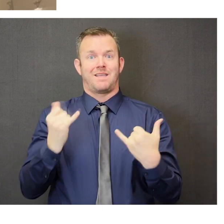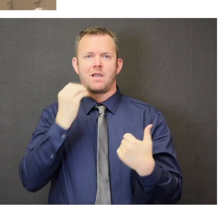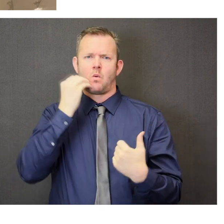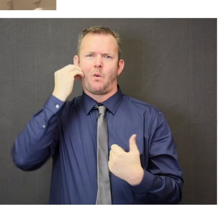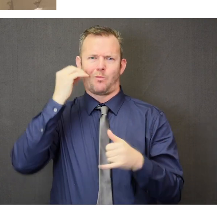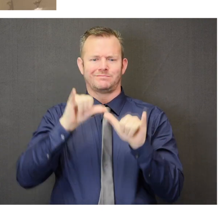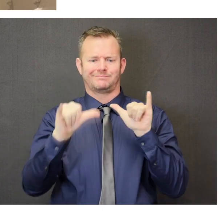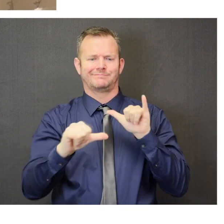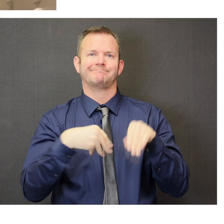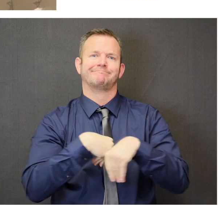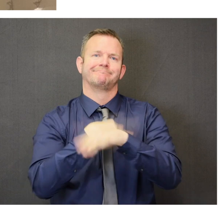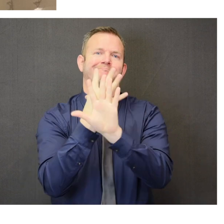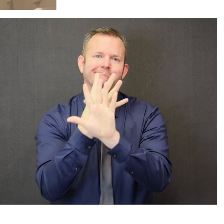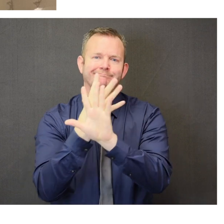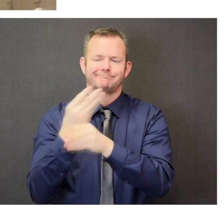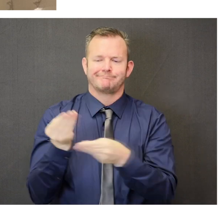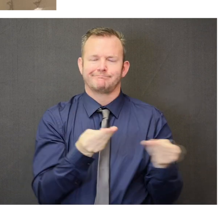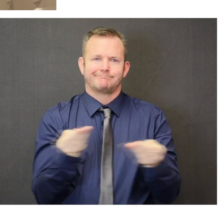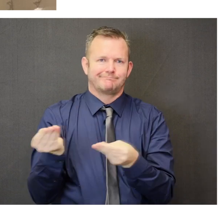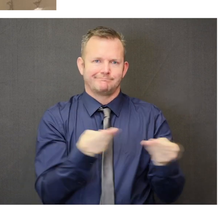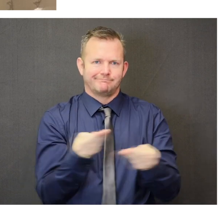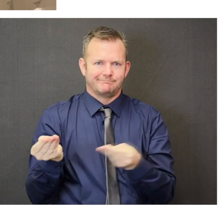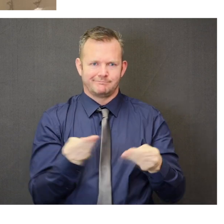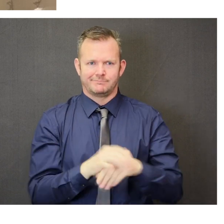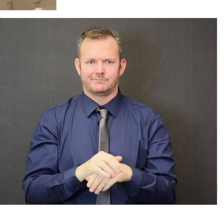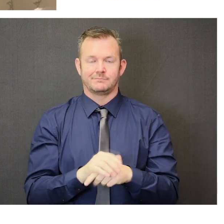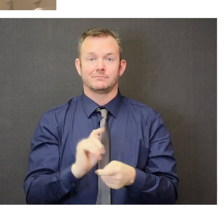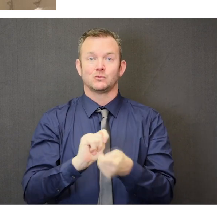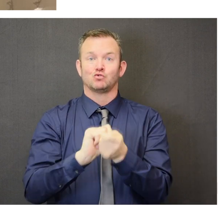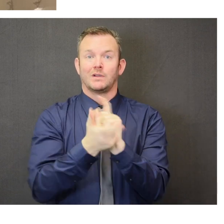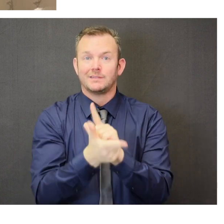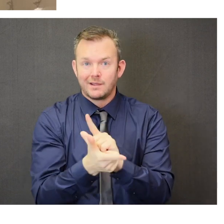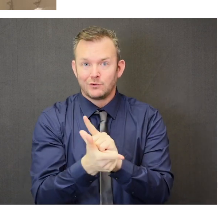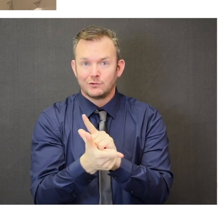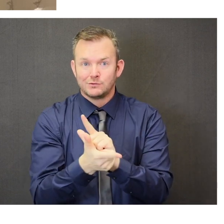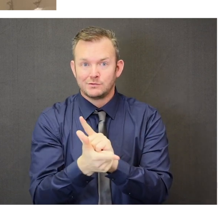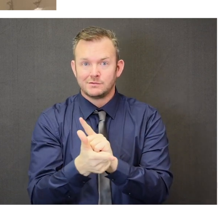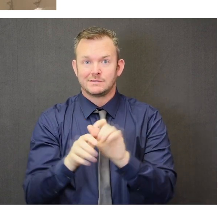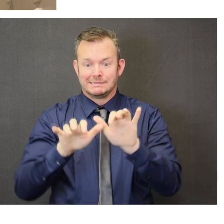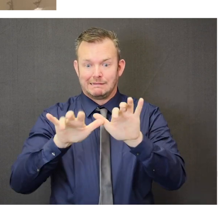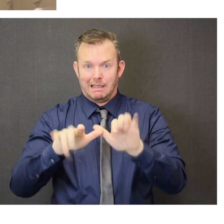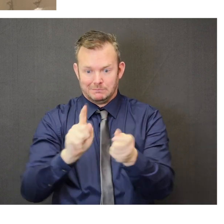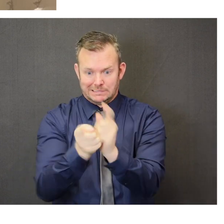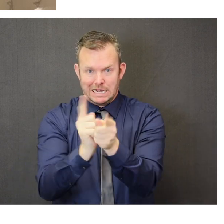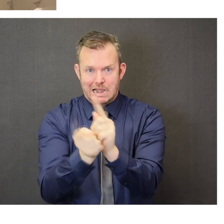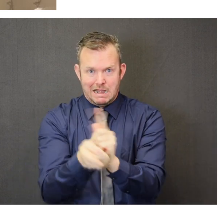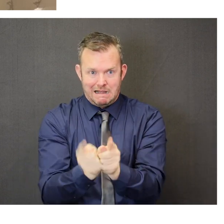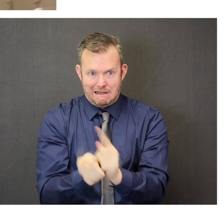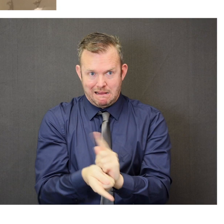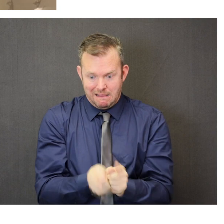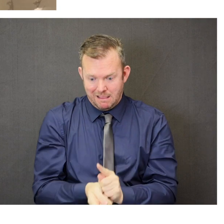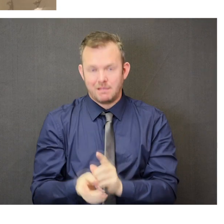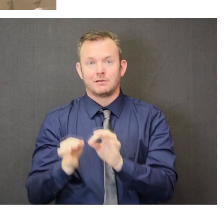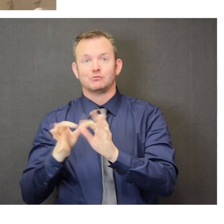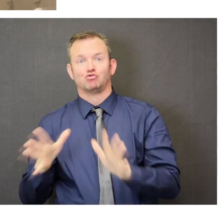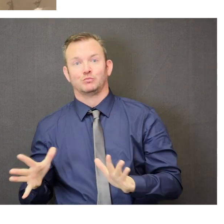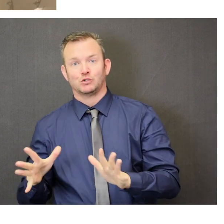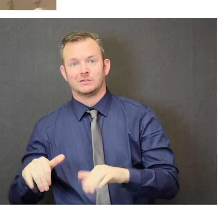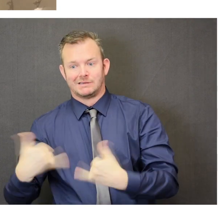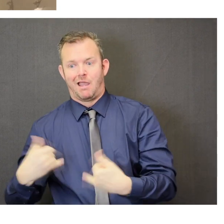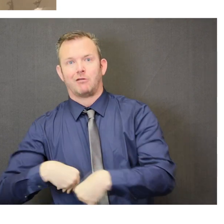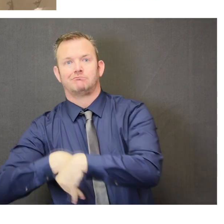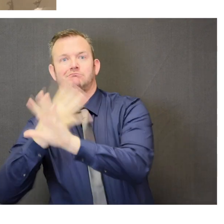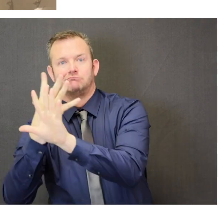home. As translators, we work at our desk. As interpreters and remote interpreters, sometimes we